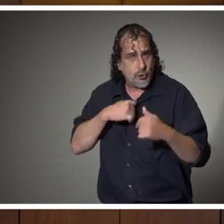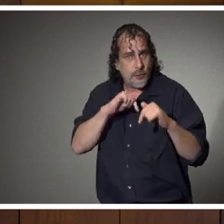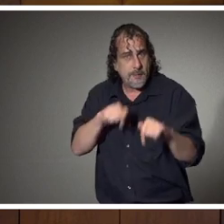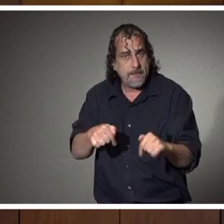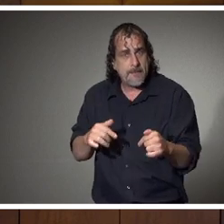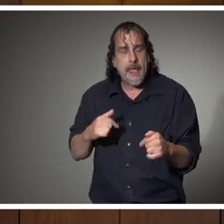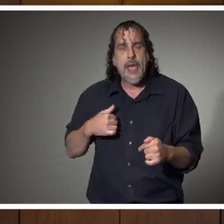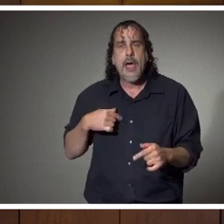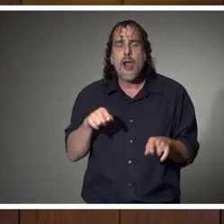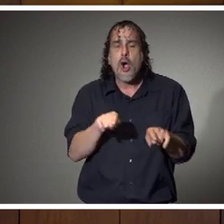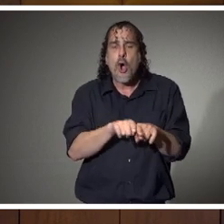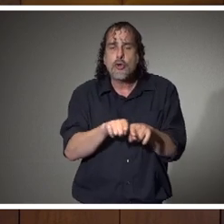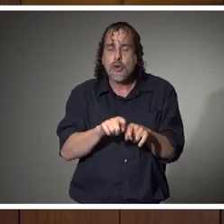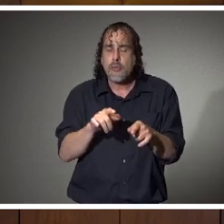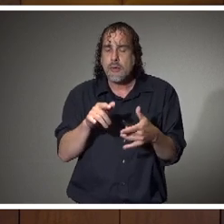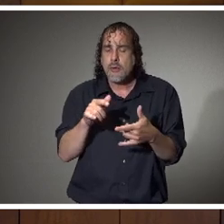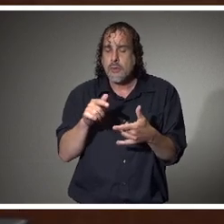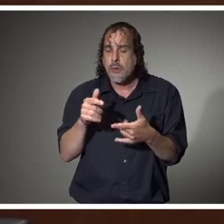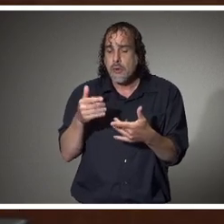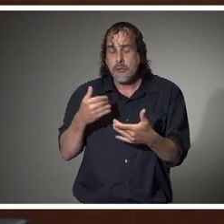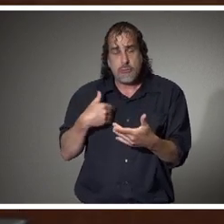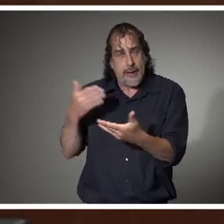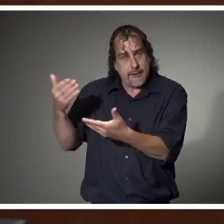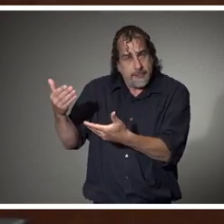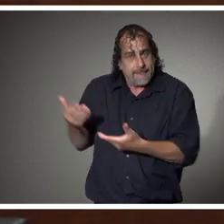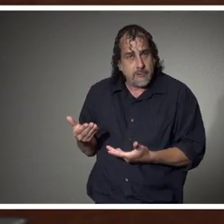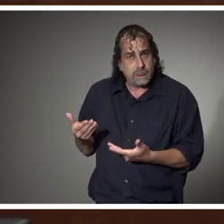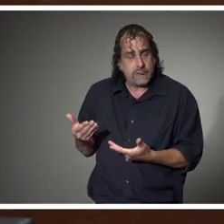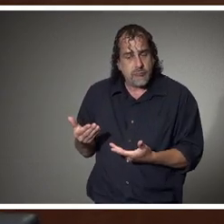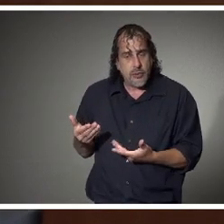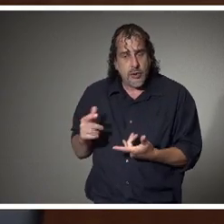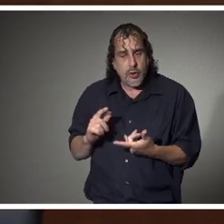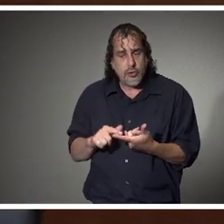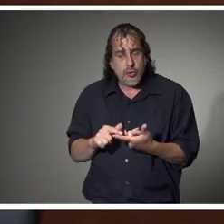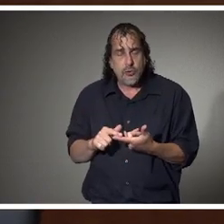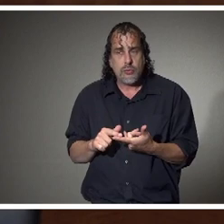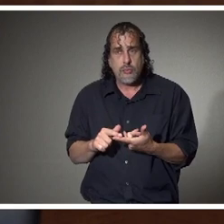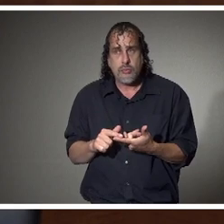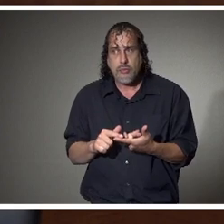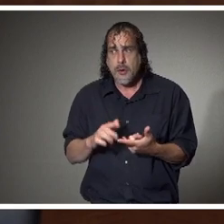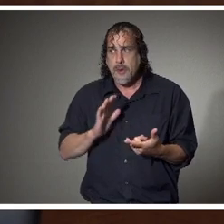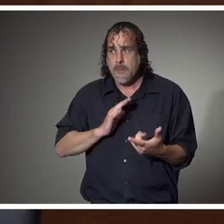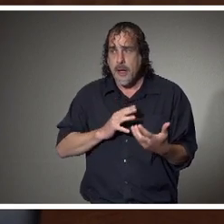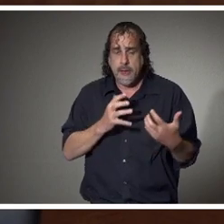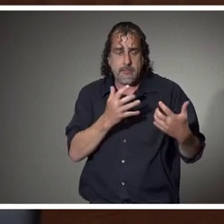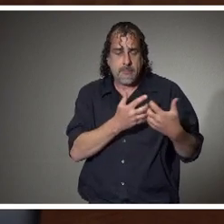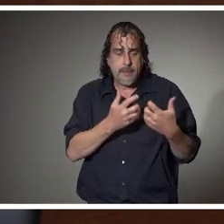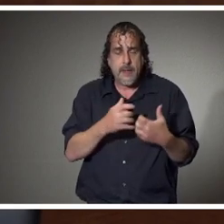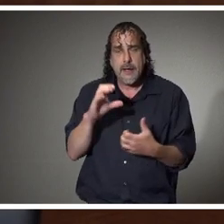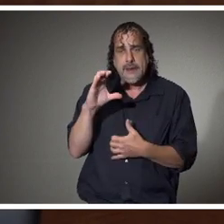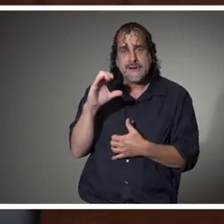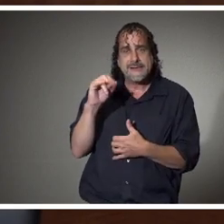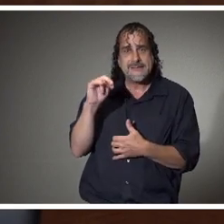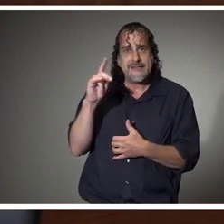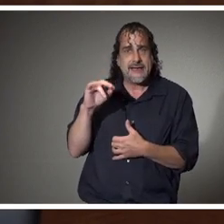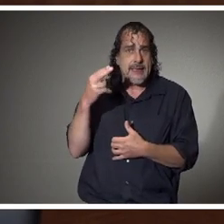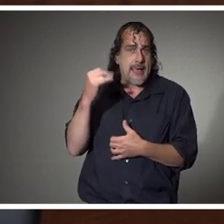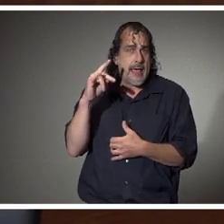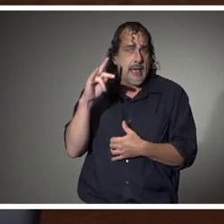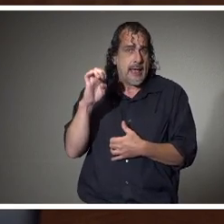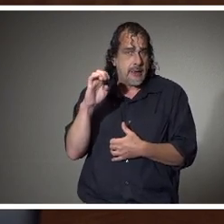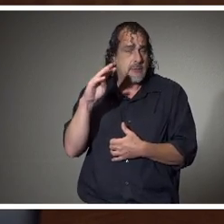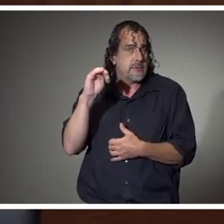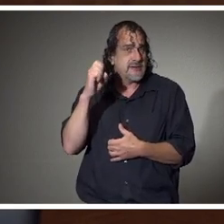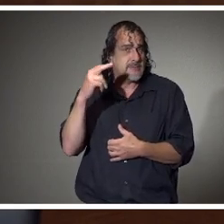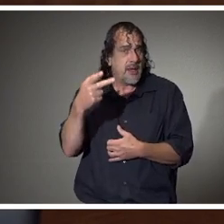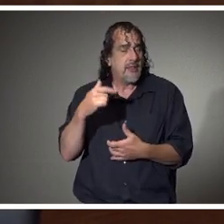and also the invitation to be present with my colleague, Senator Cindy Hyde-Smith. It's great to be back